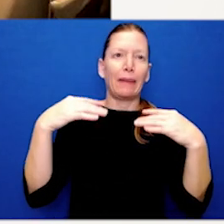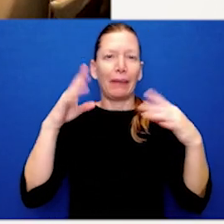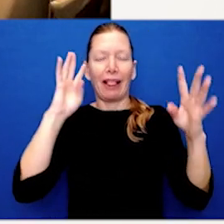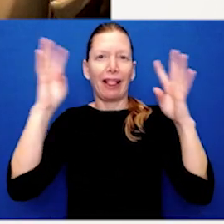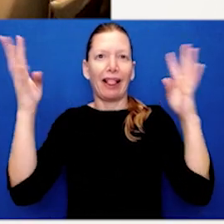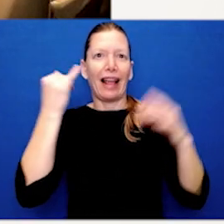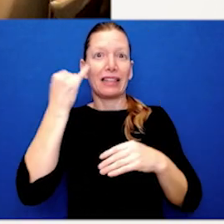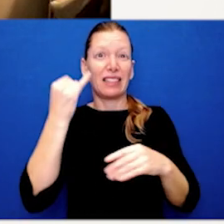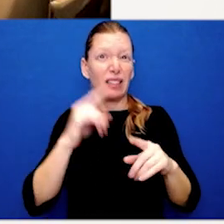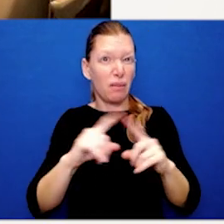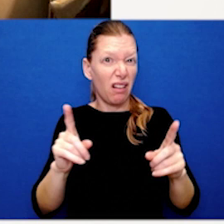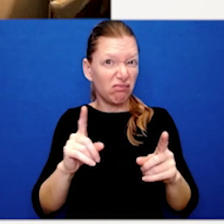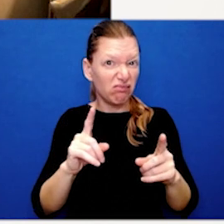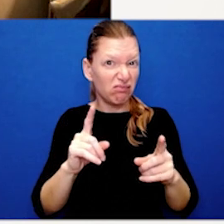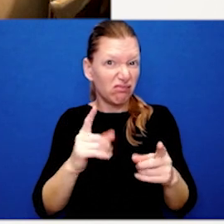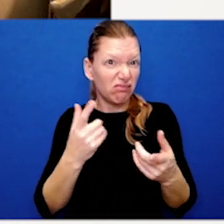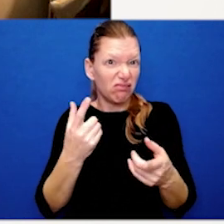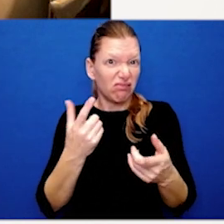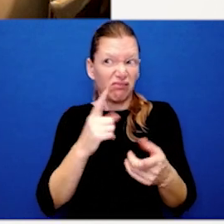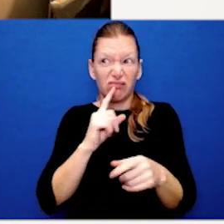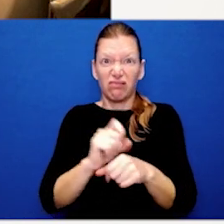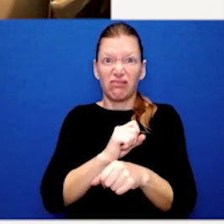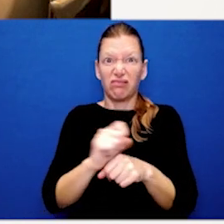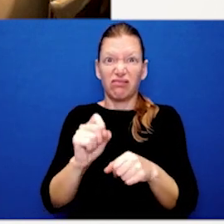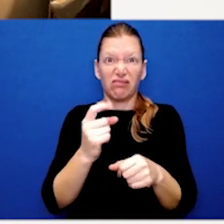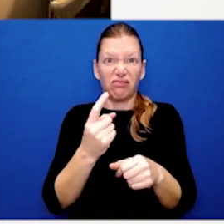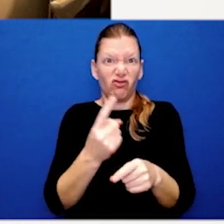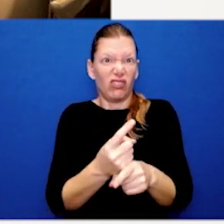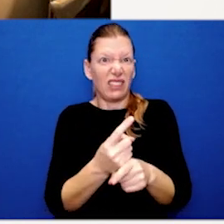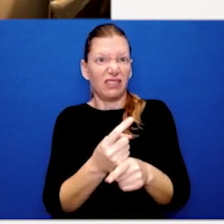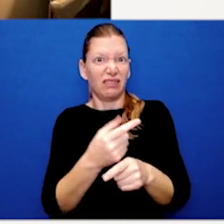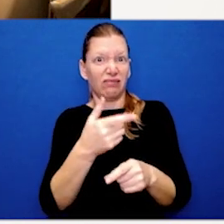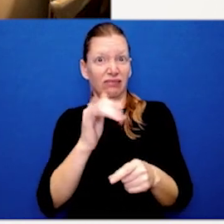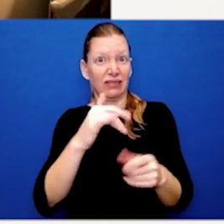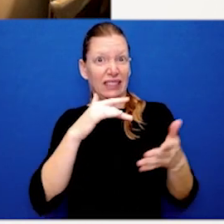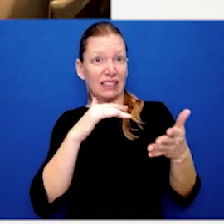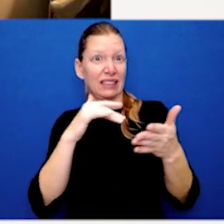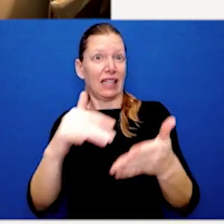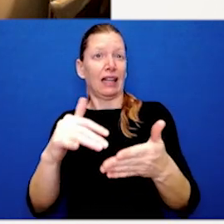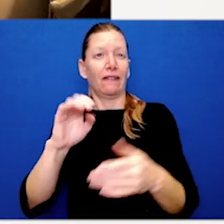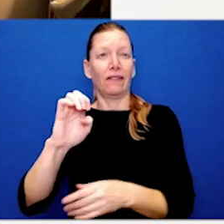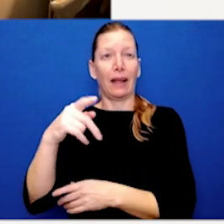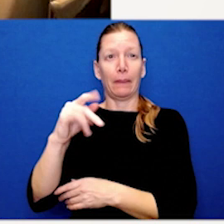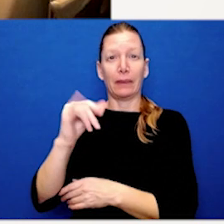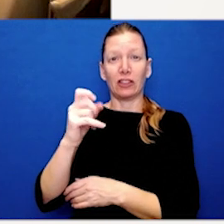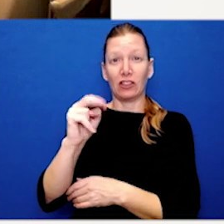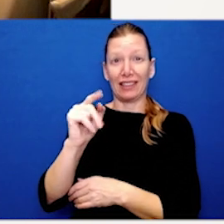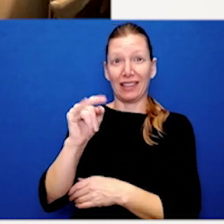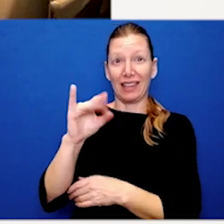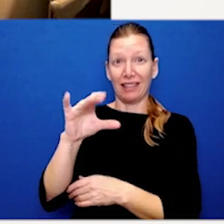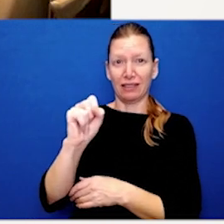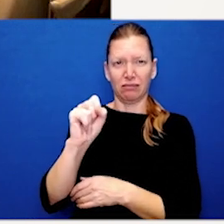hippy-dippy idea. But it turns out, right, that what we now know from the study of